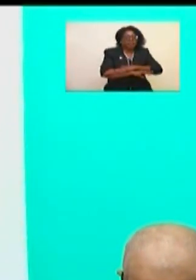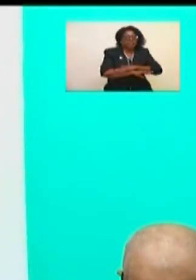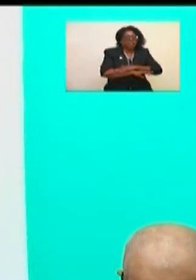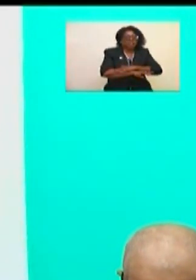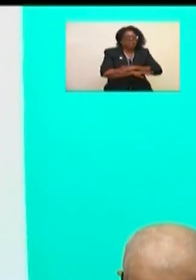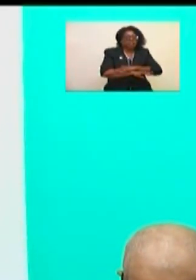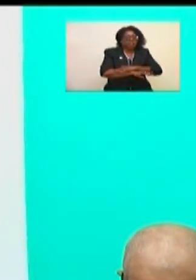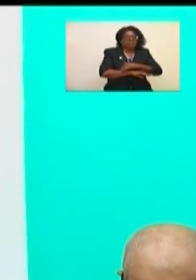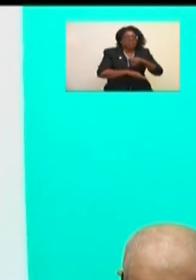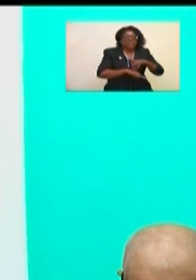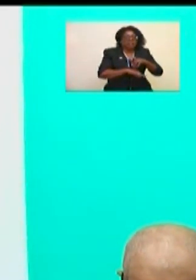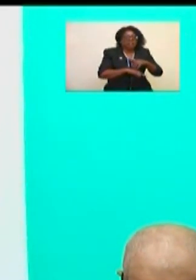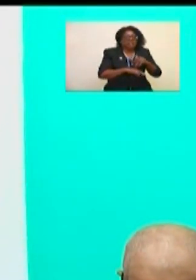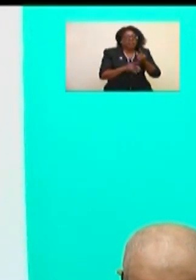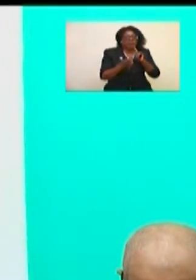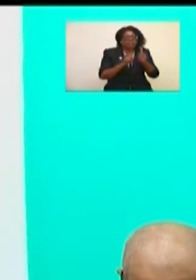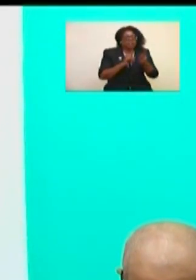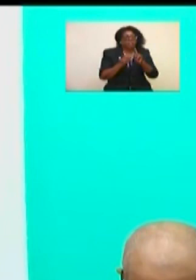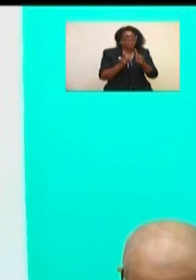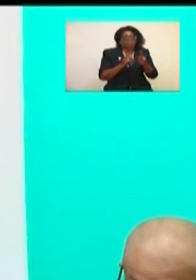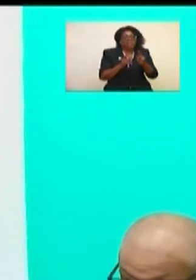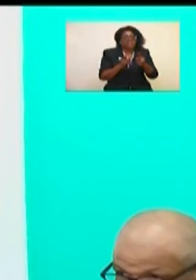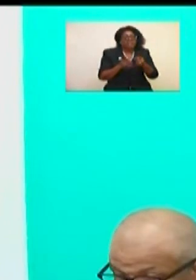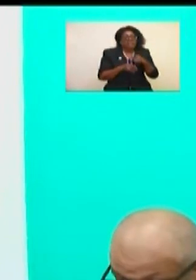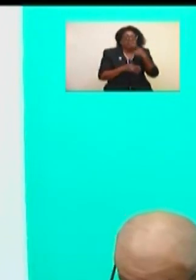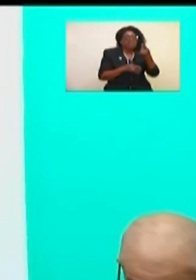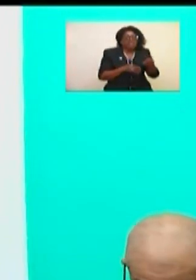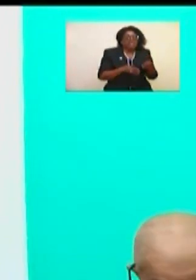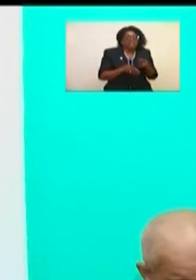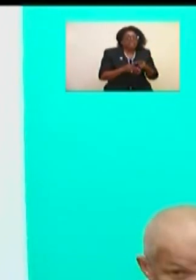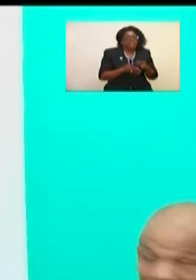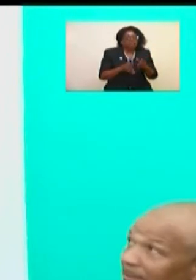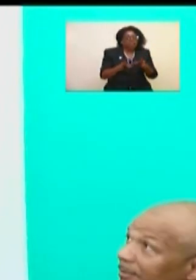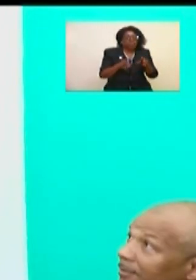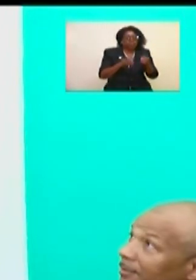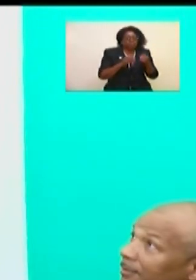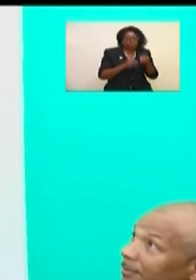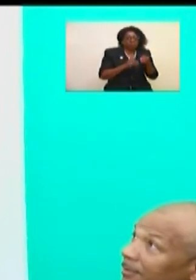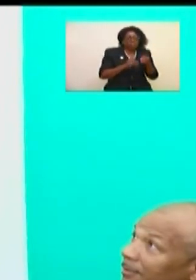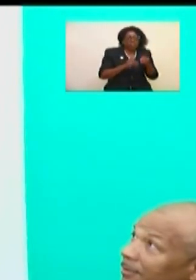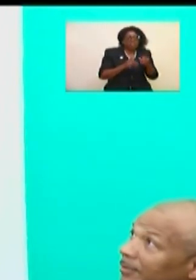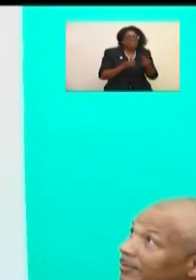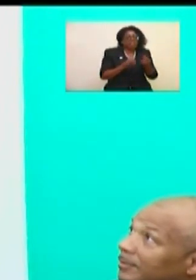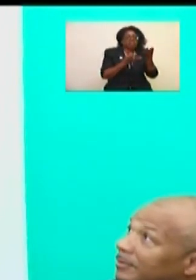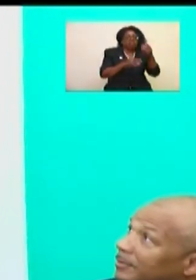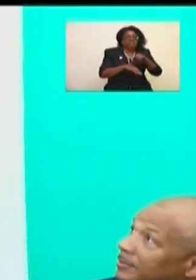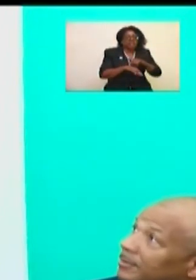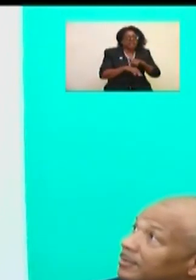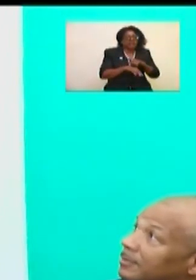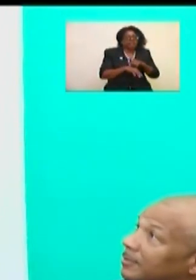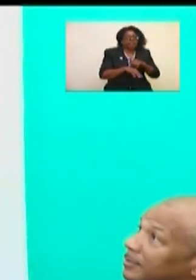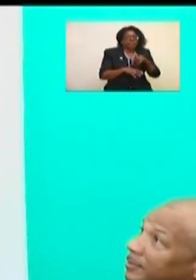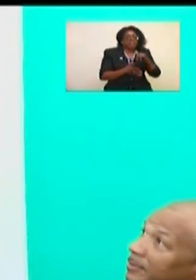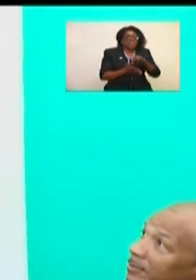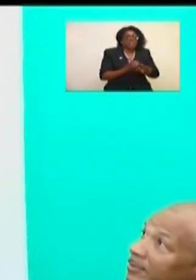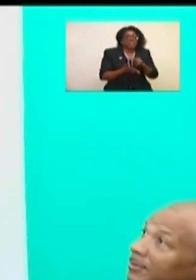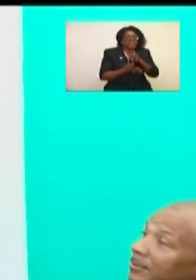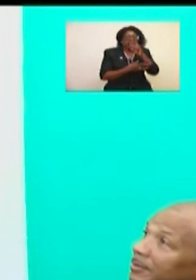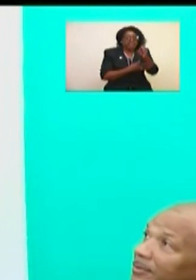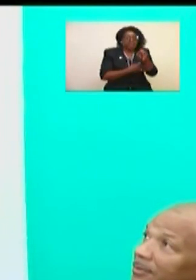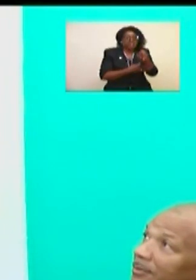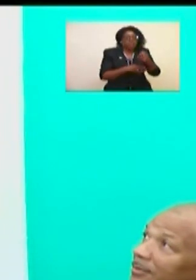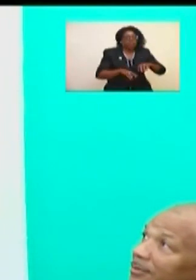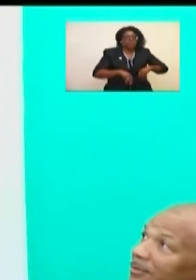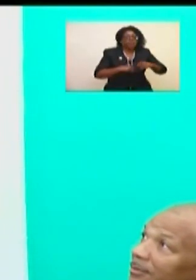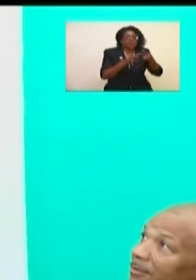making my contribution, Madam Speaker, I indicated that I would withdraw until such time that the evidence was presented